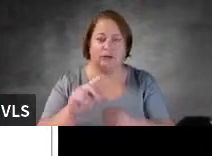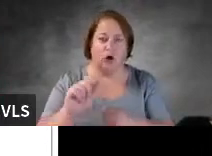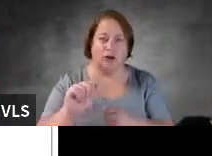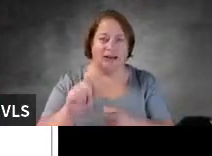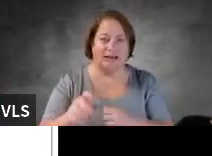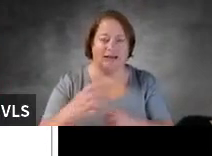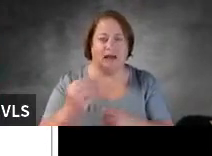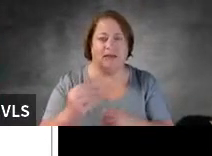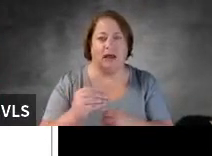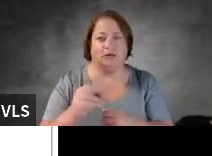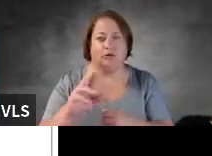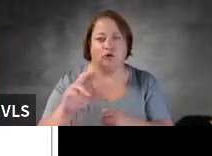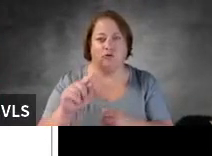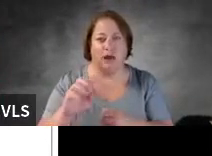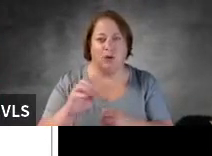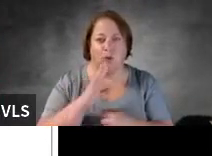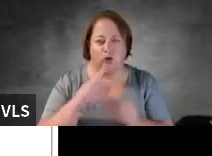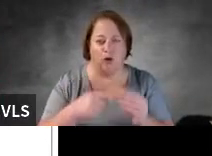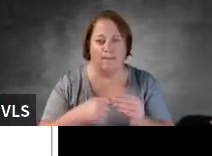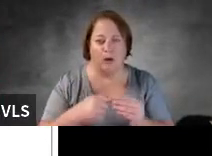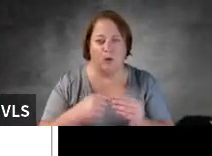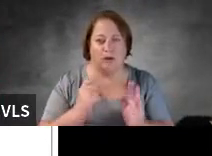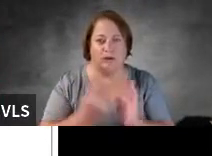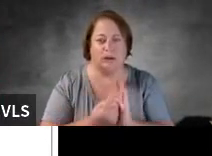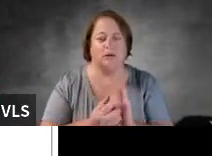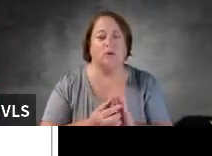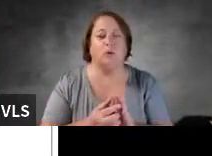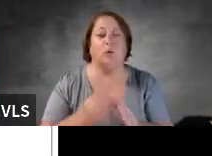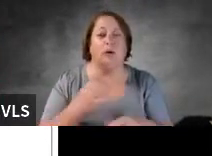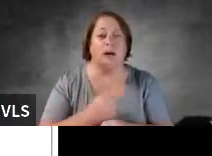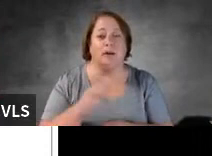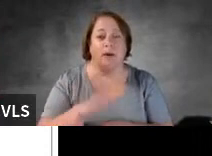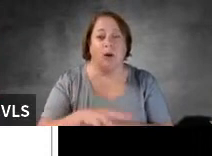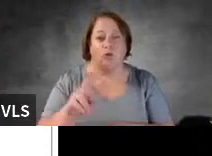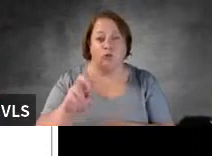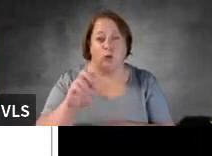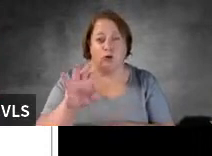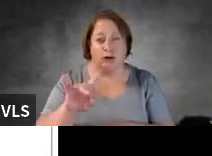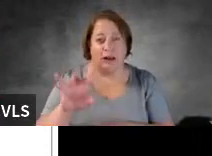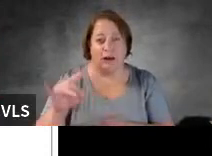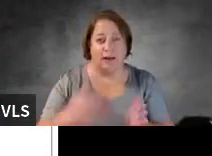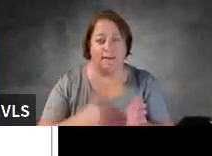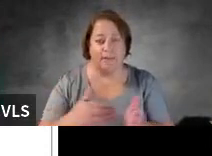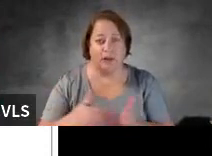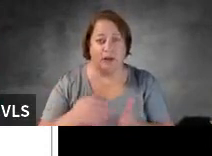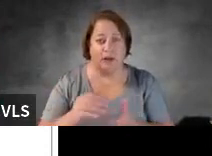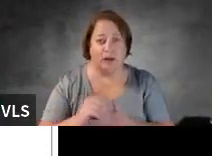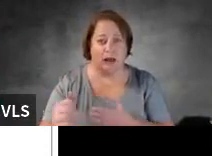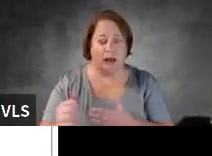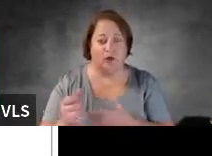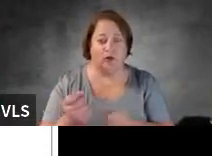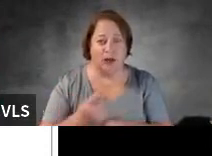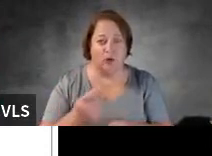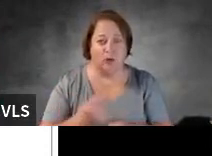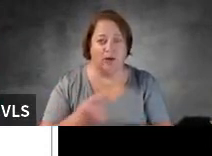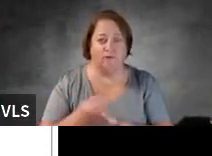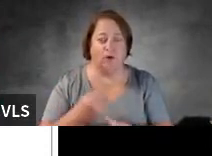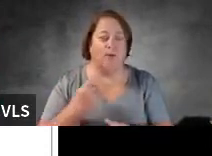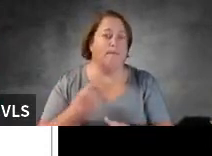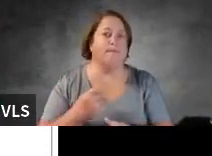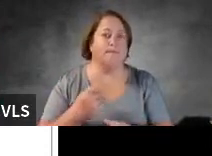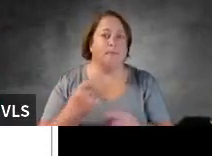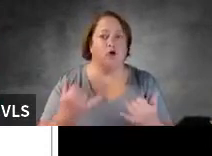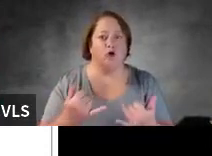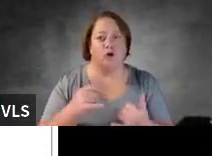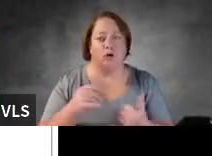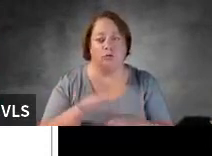and that's that tax rate that we'll talk about here in a second. We receive about $288 million annually from current